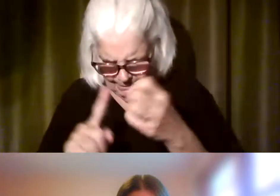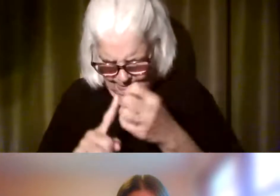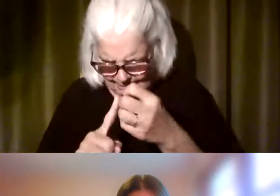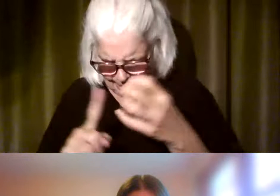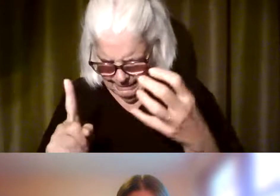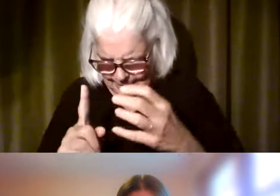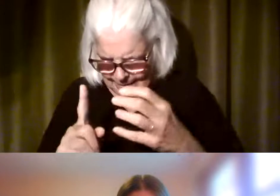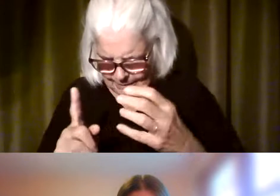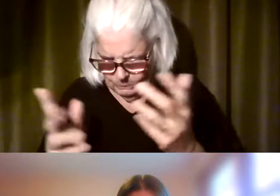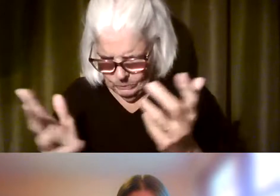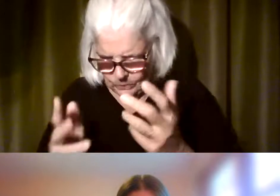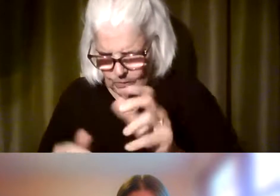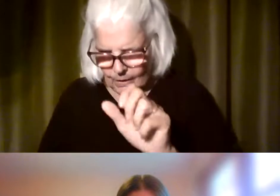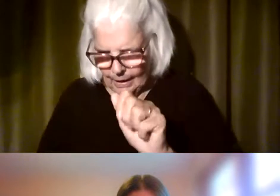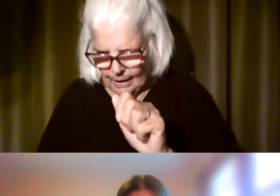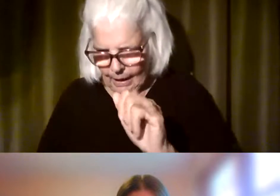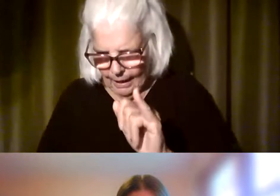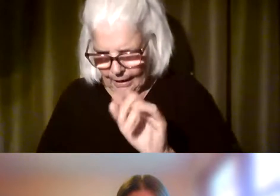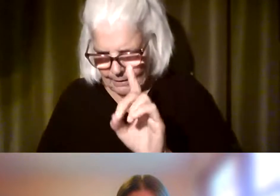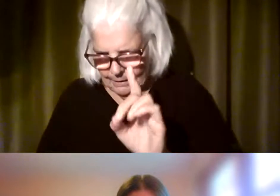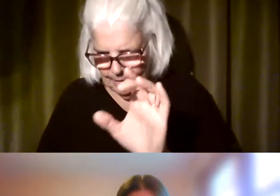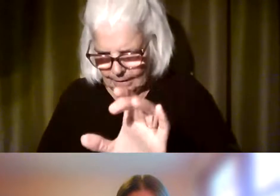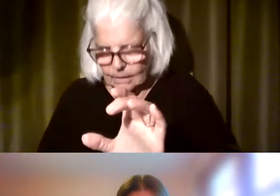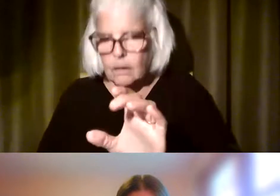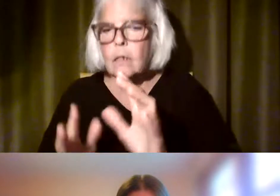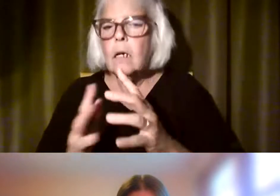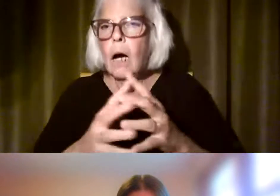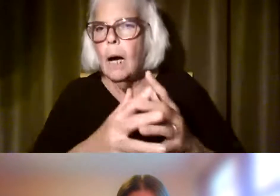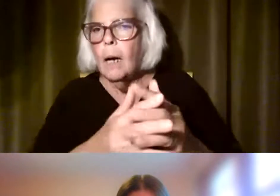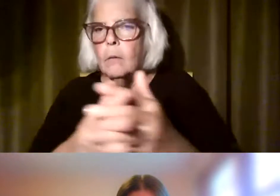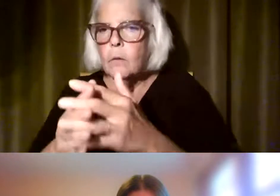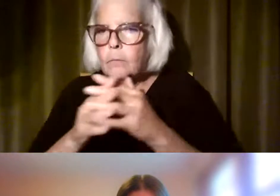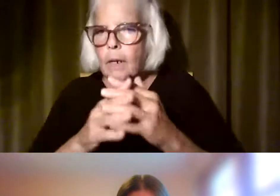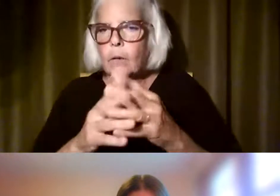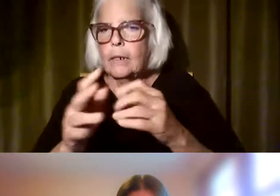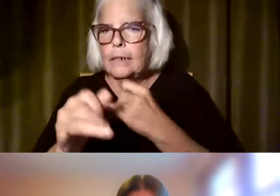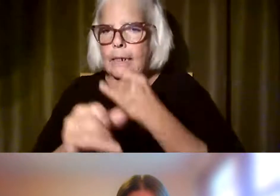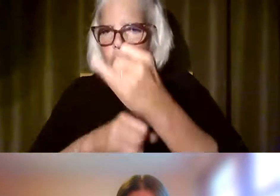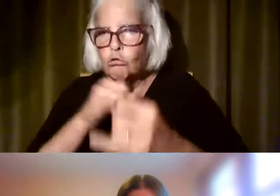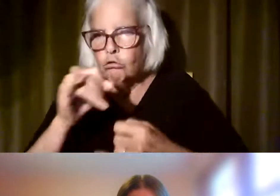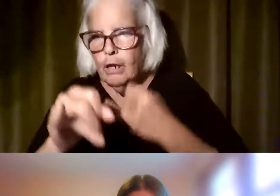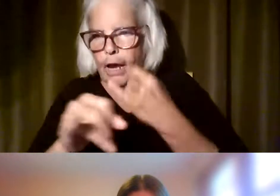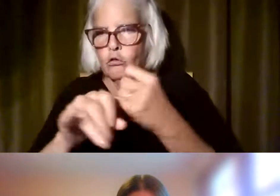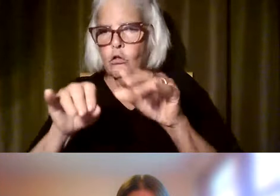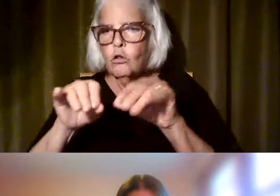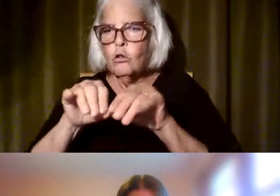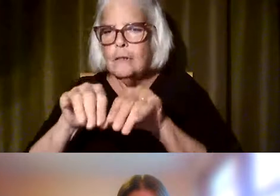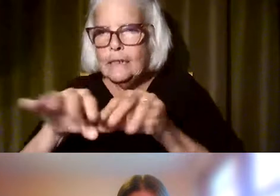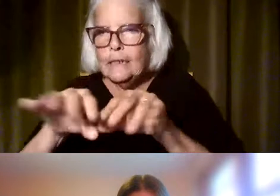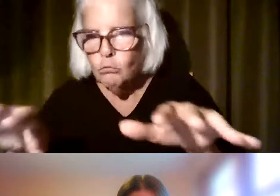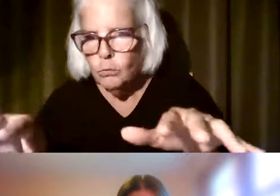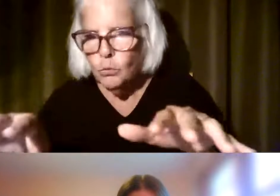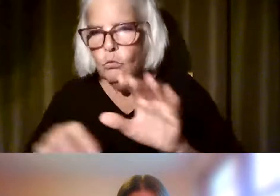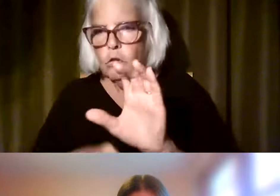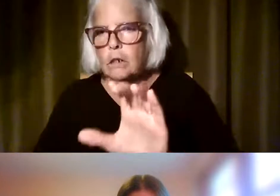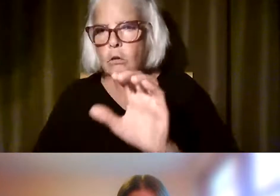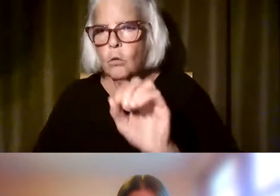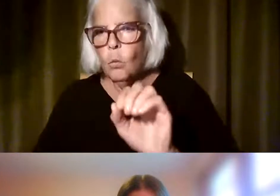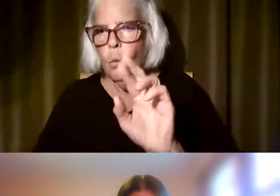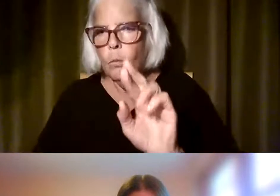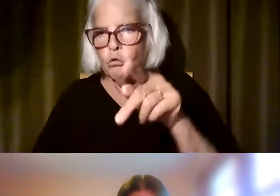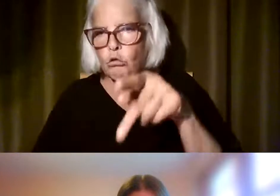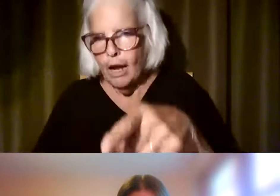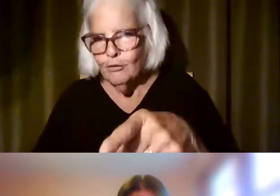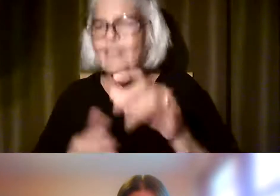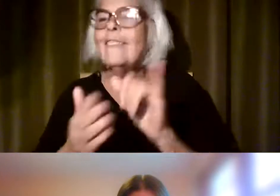But AIDC stands for the American International Distribution Corporation, which is the local company I referred